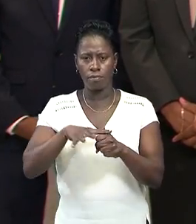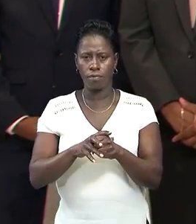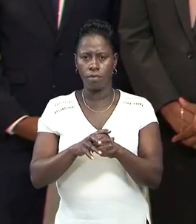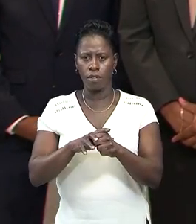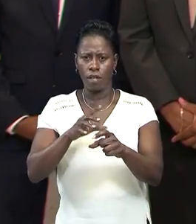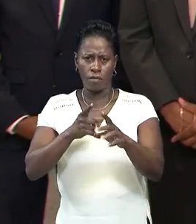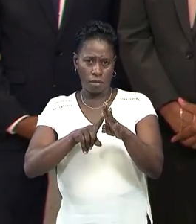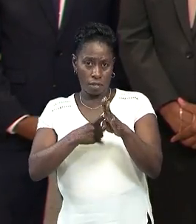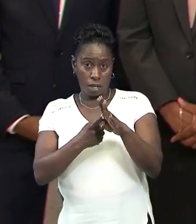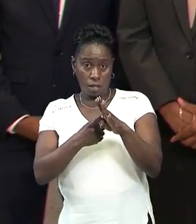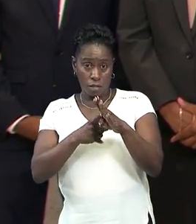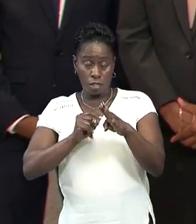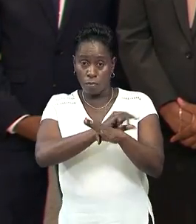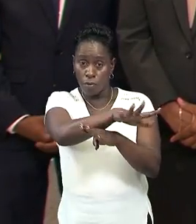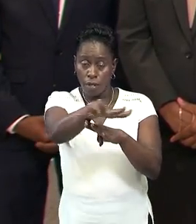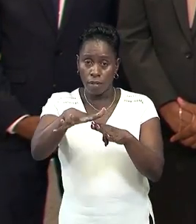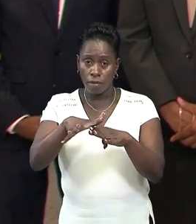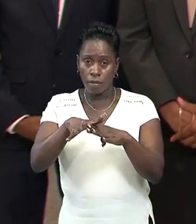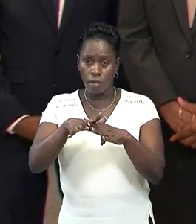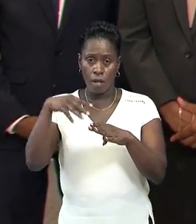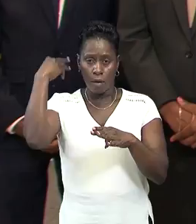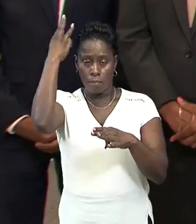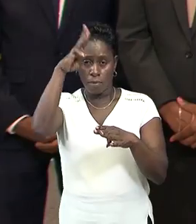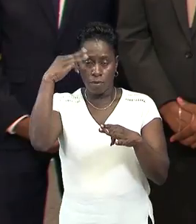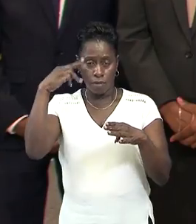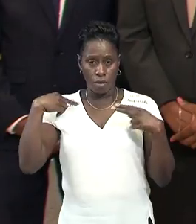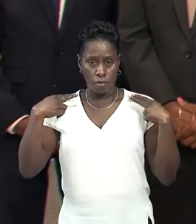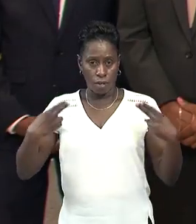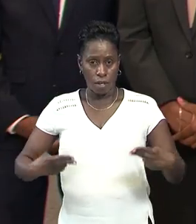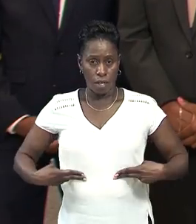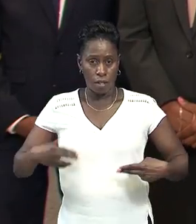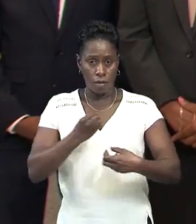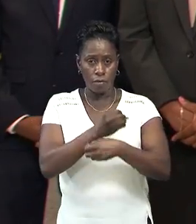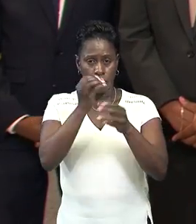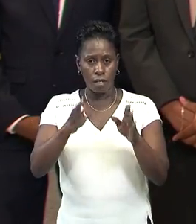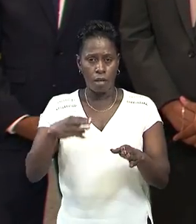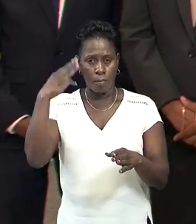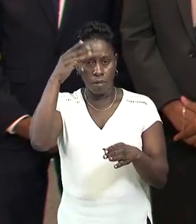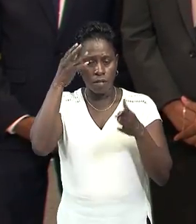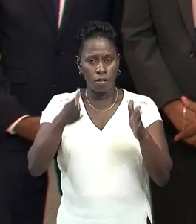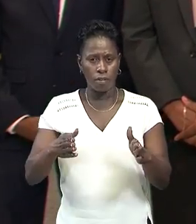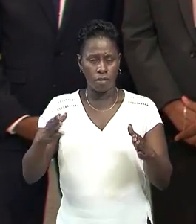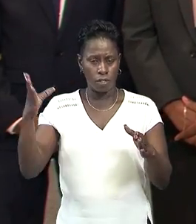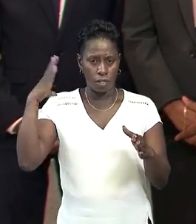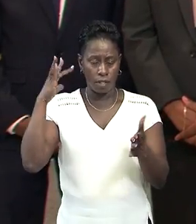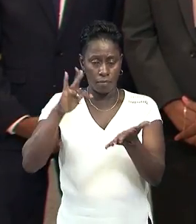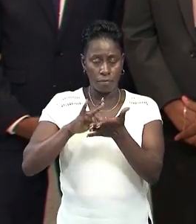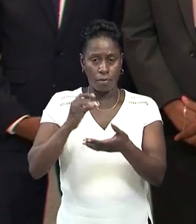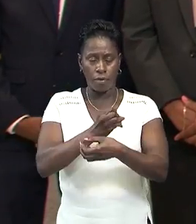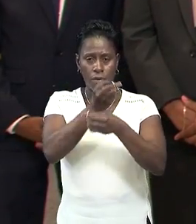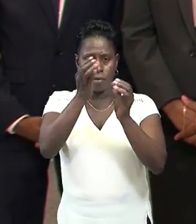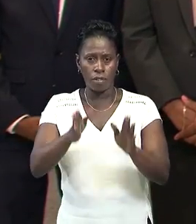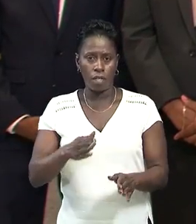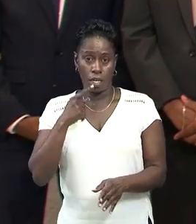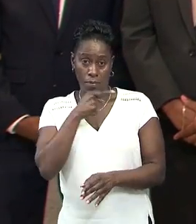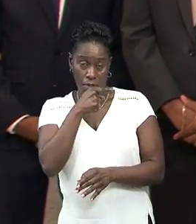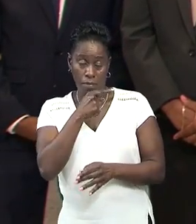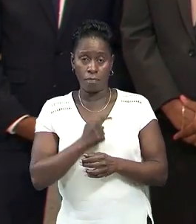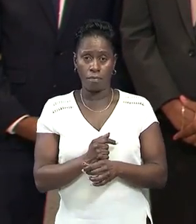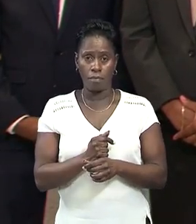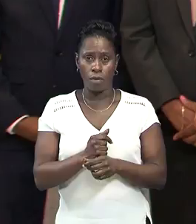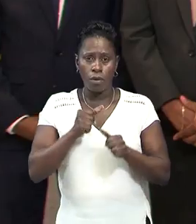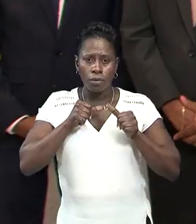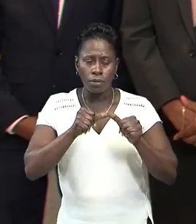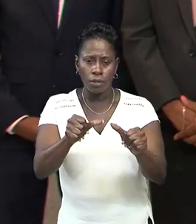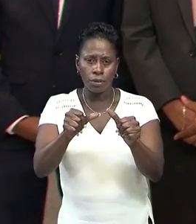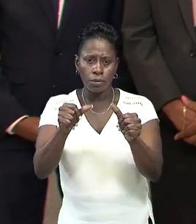From the start of the outbreak, the Ministry of Health officials, the Minister of Health, the Chief Medical Officer, and I have